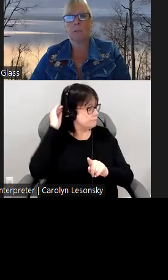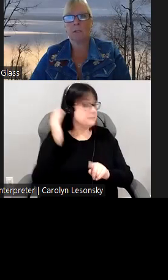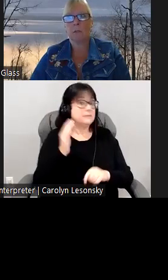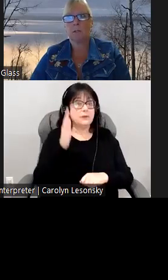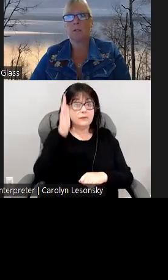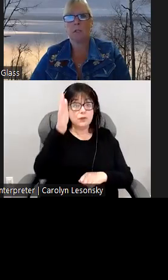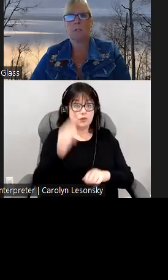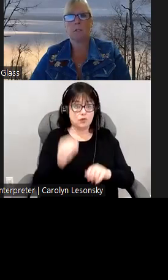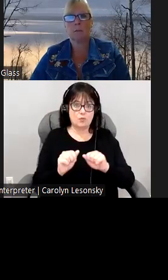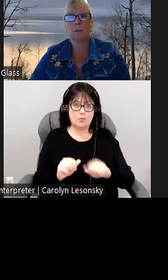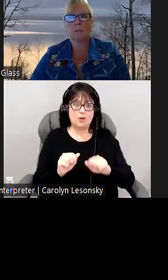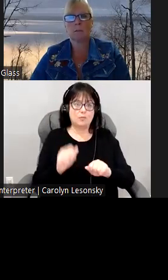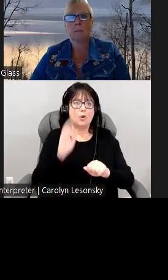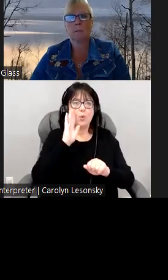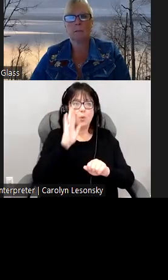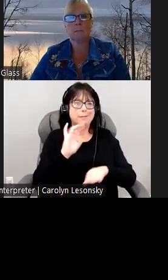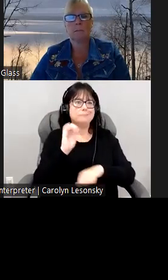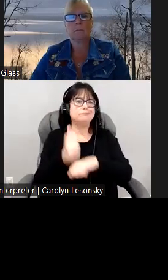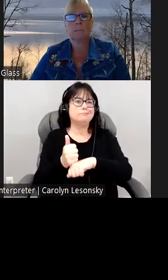the completion measure is reintroduced.